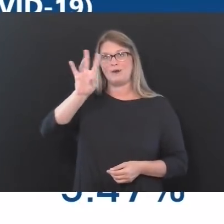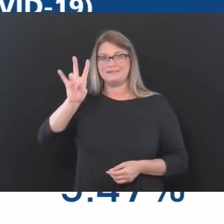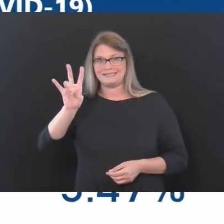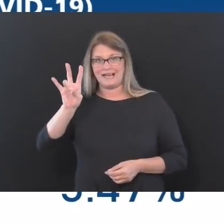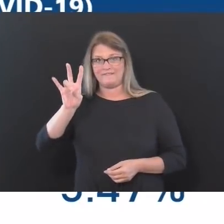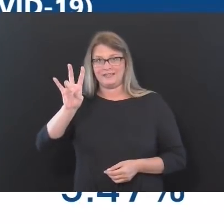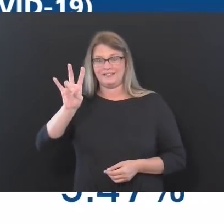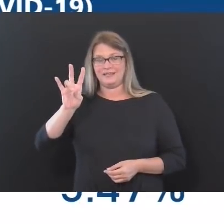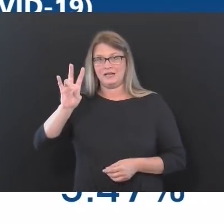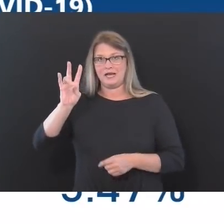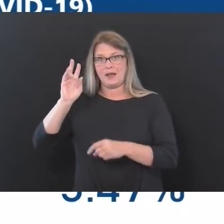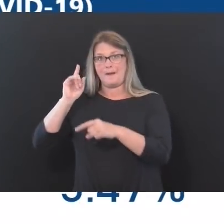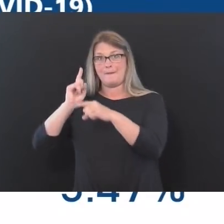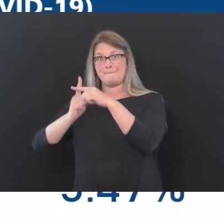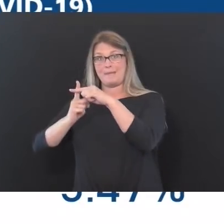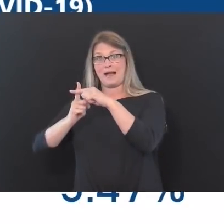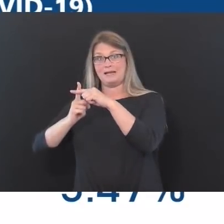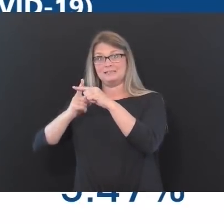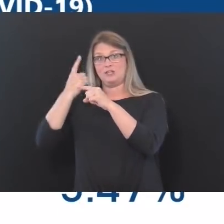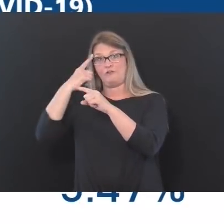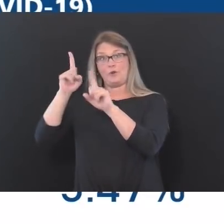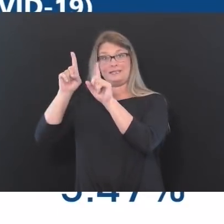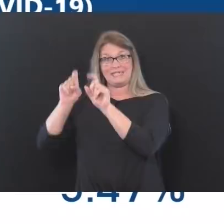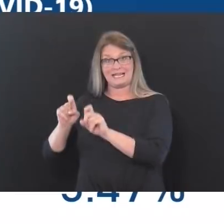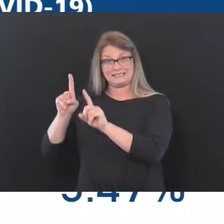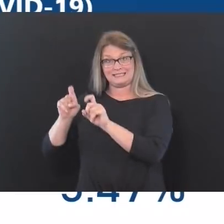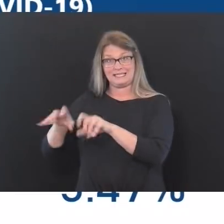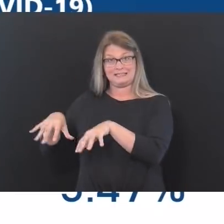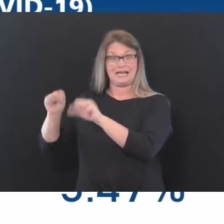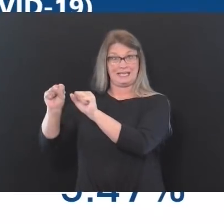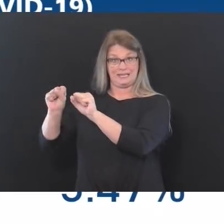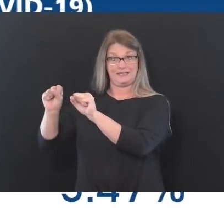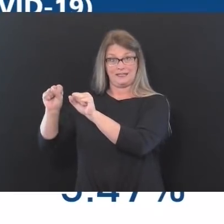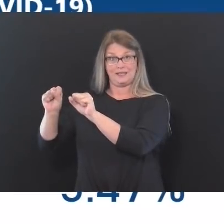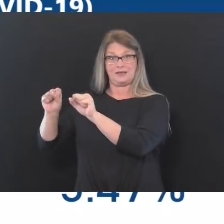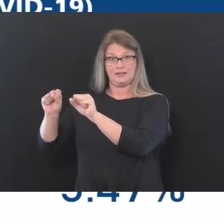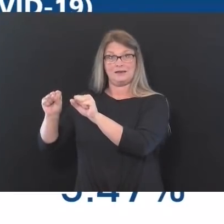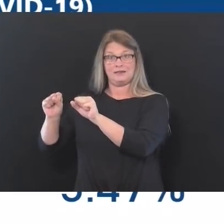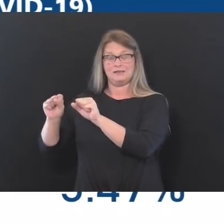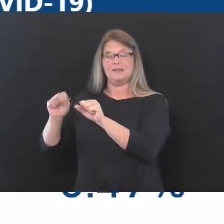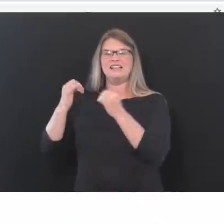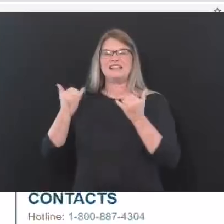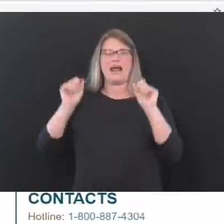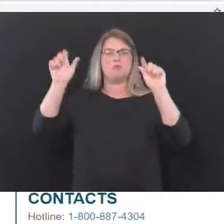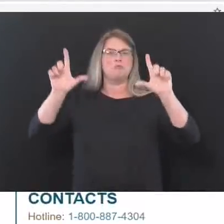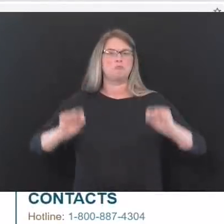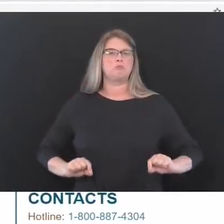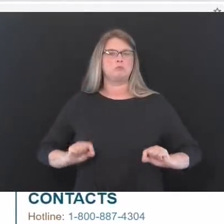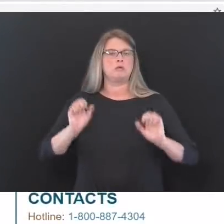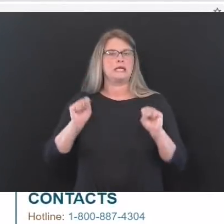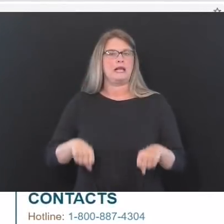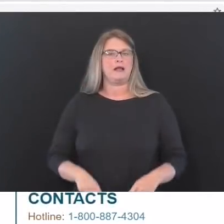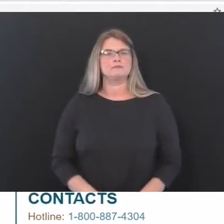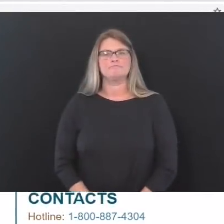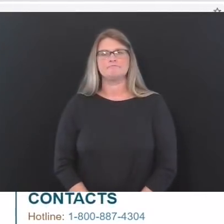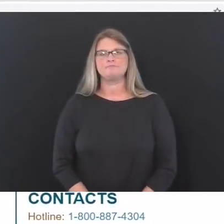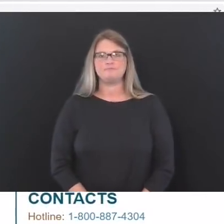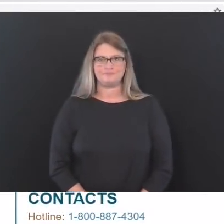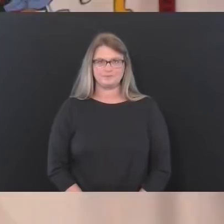3.47 positive per test taken. Okay, if you could take that down now, Jordan.